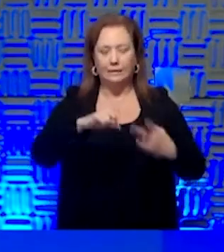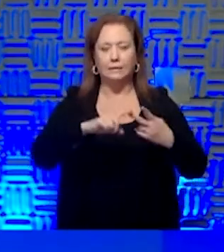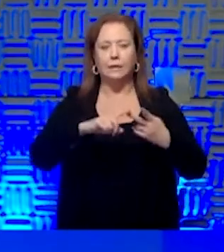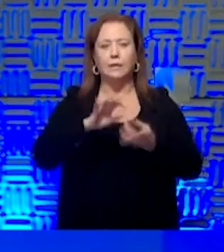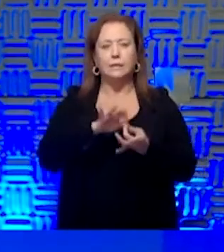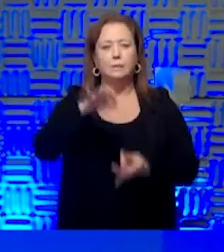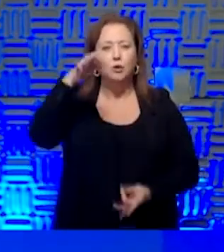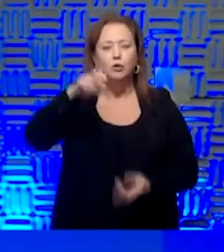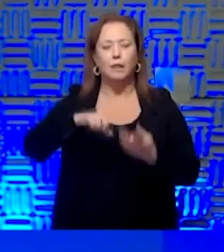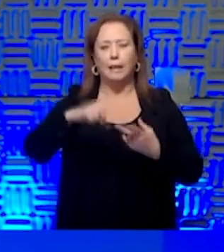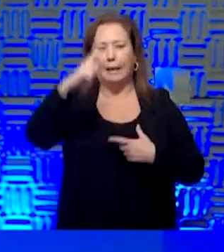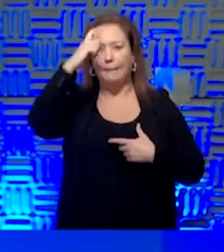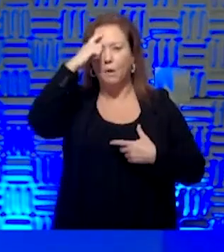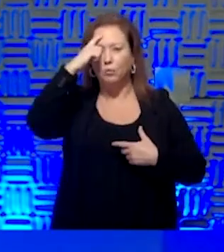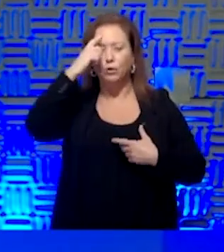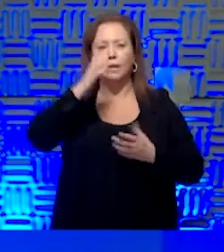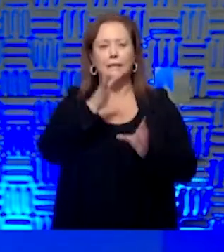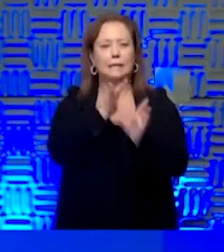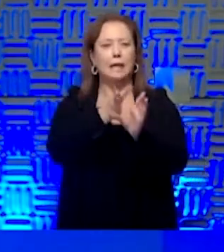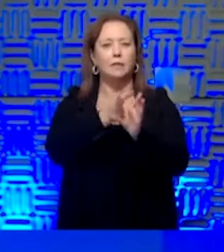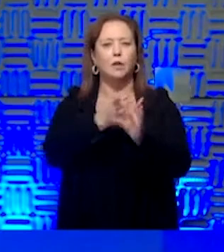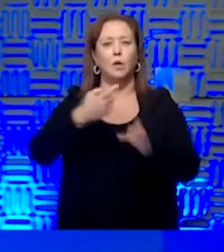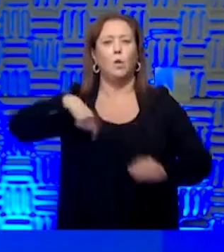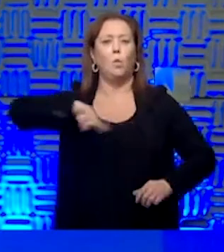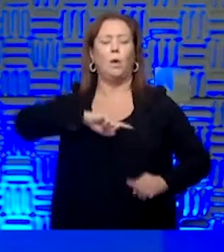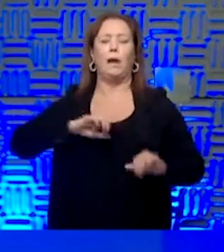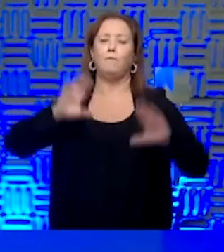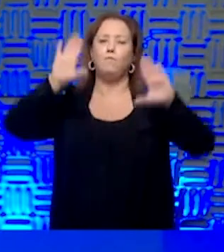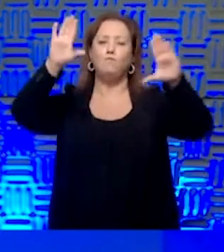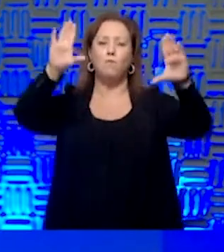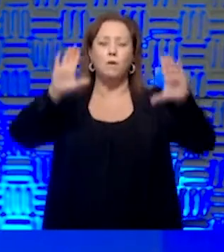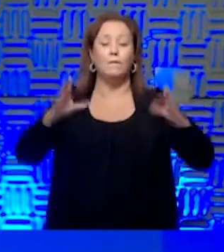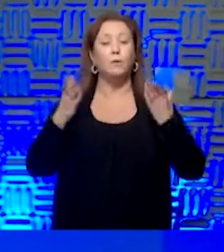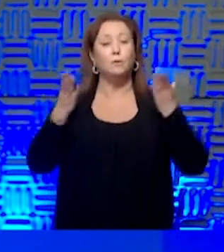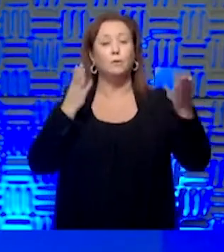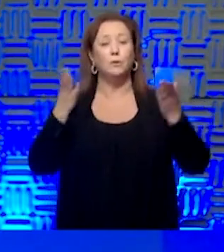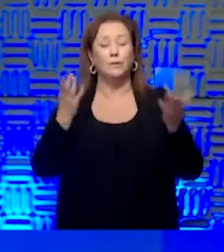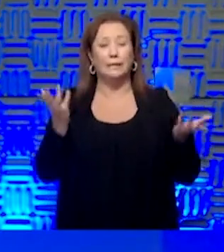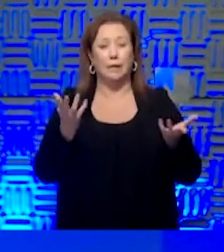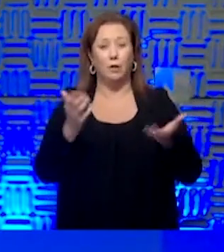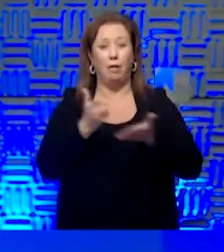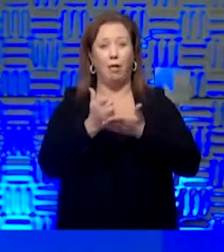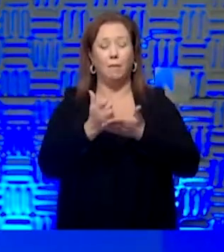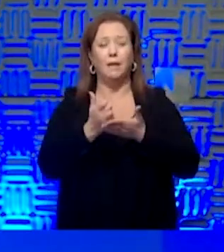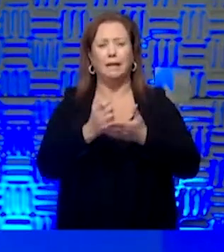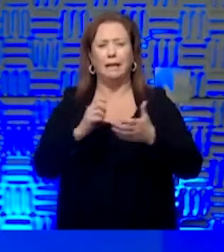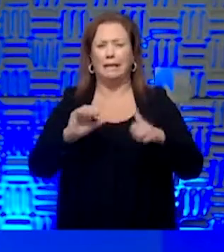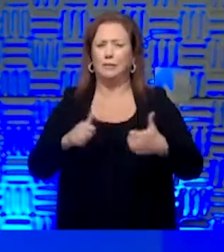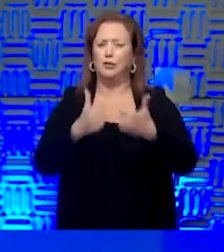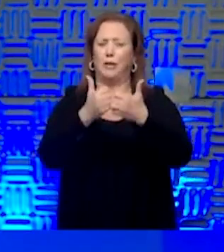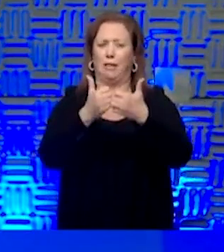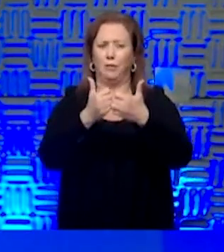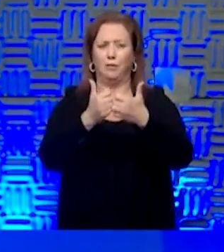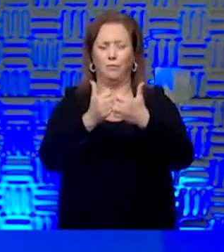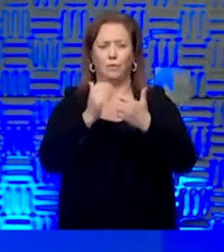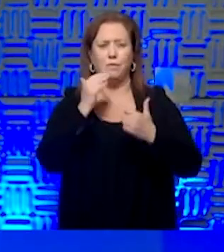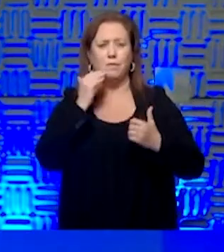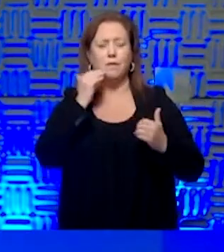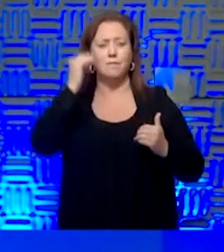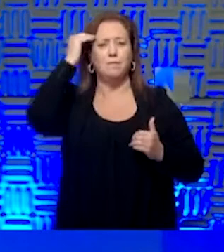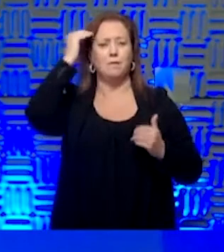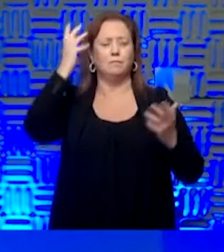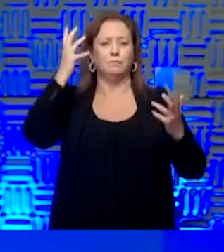spiritually, psychologically. We have great providers and services here to deal with that. It's tough for sometimes as adults